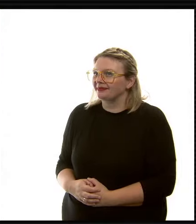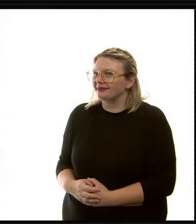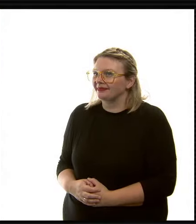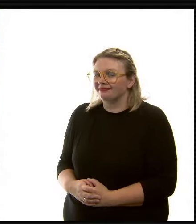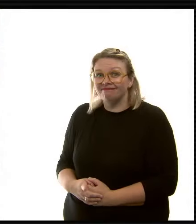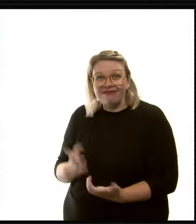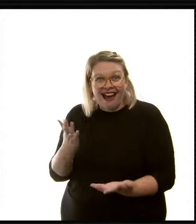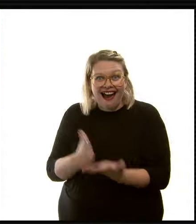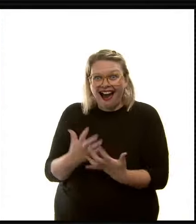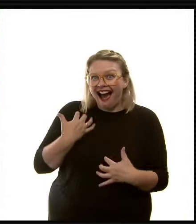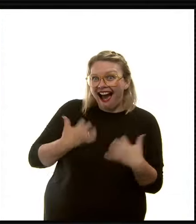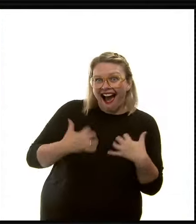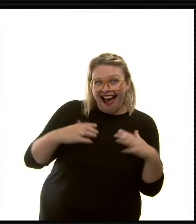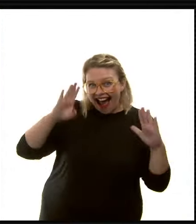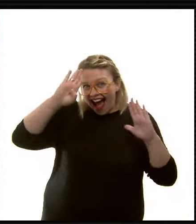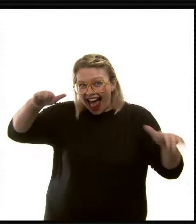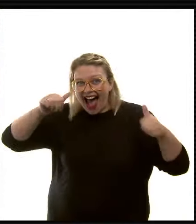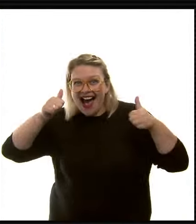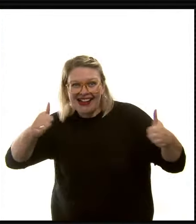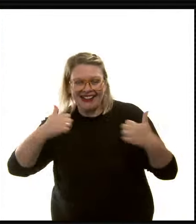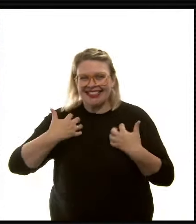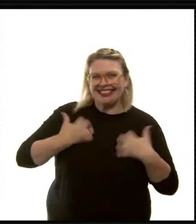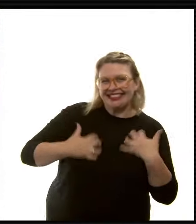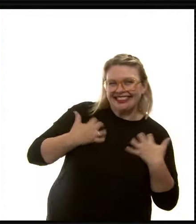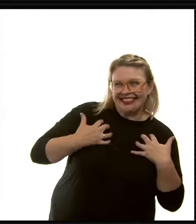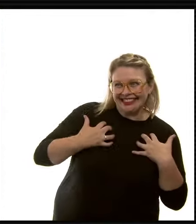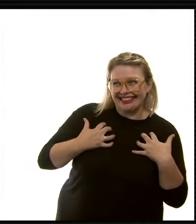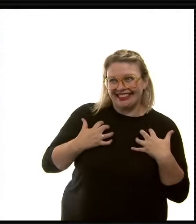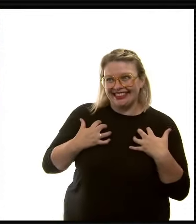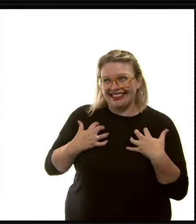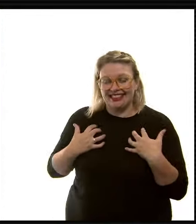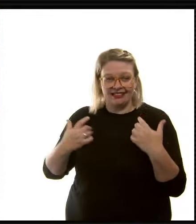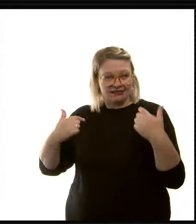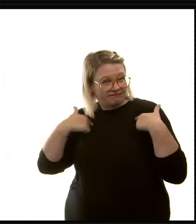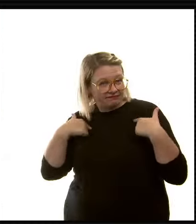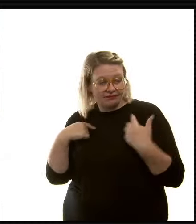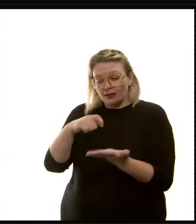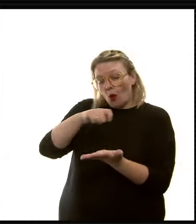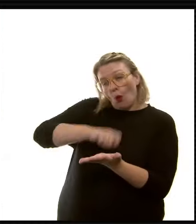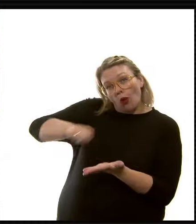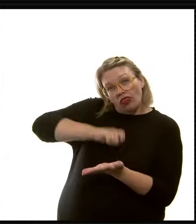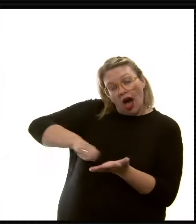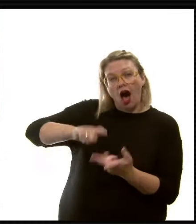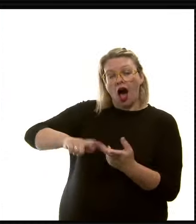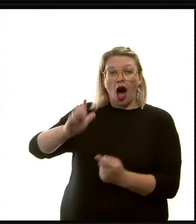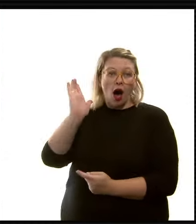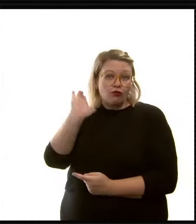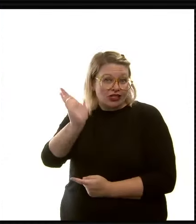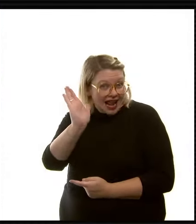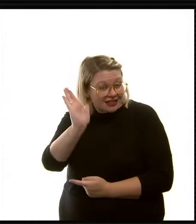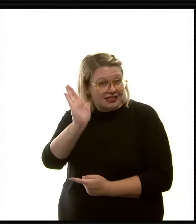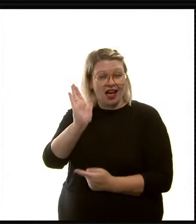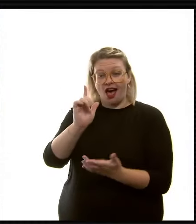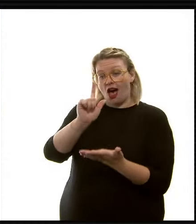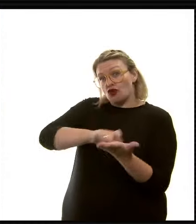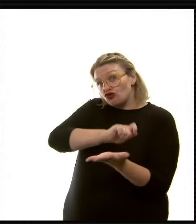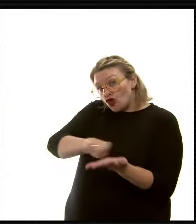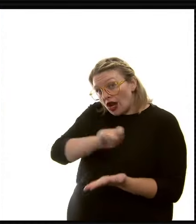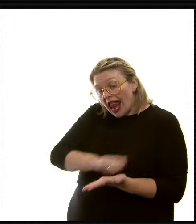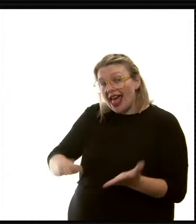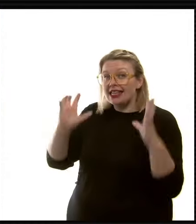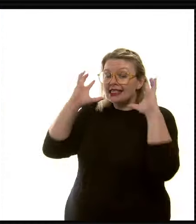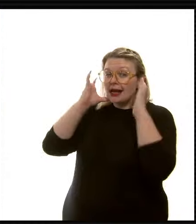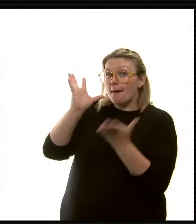Yeah! Hello! Look at this! Yes, I am author, presenter, journalist, podcaster,